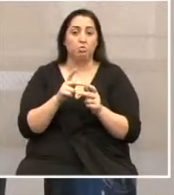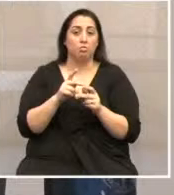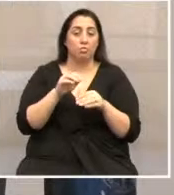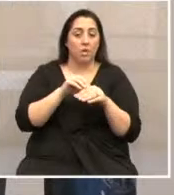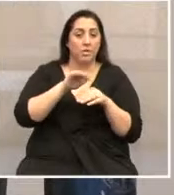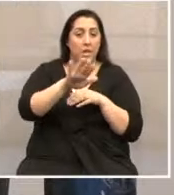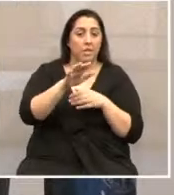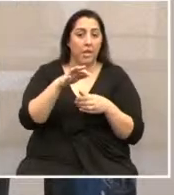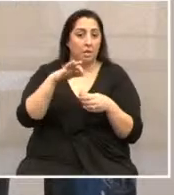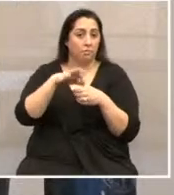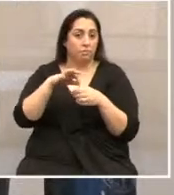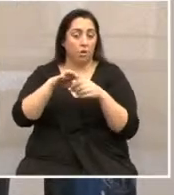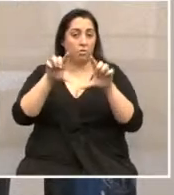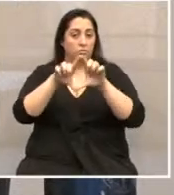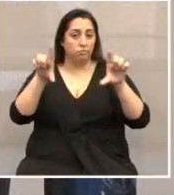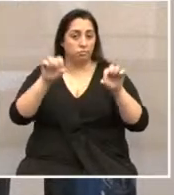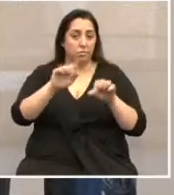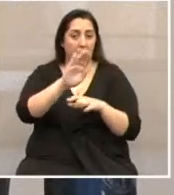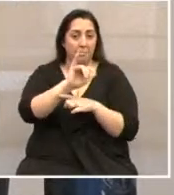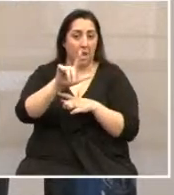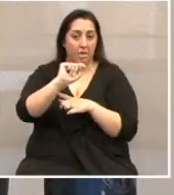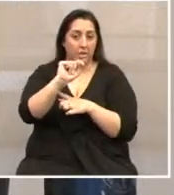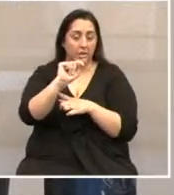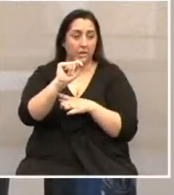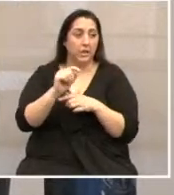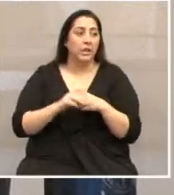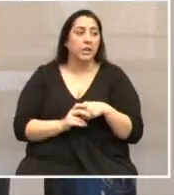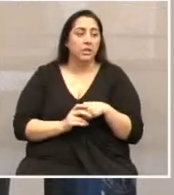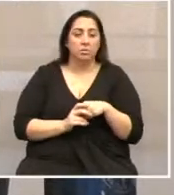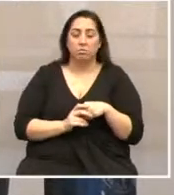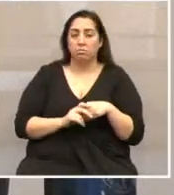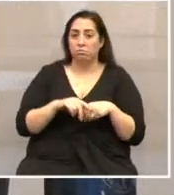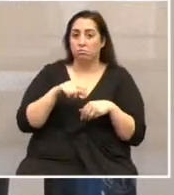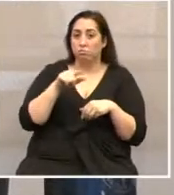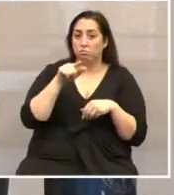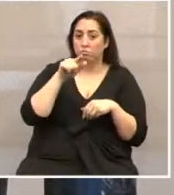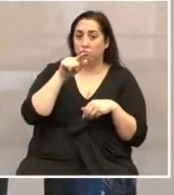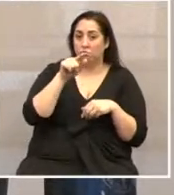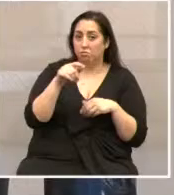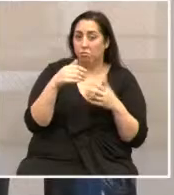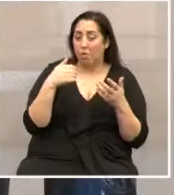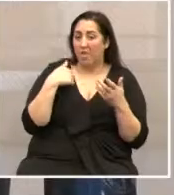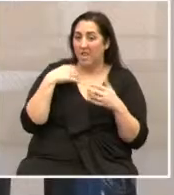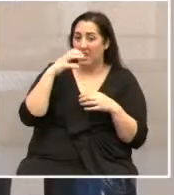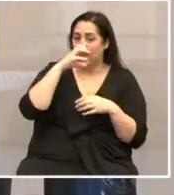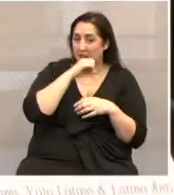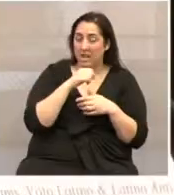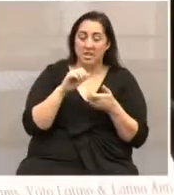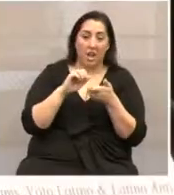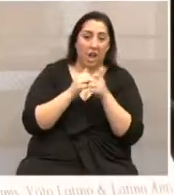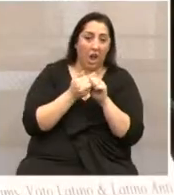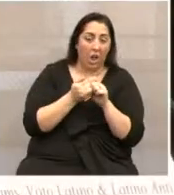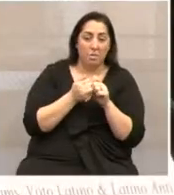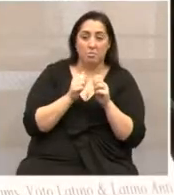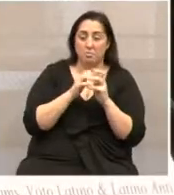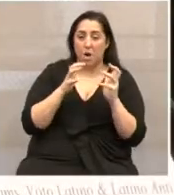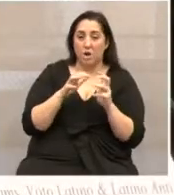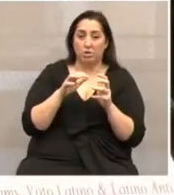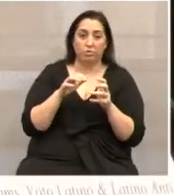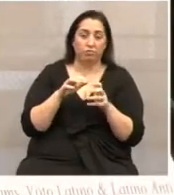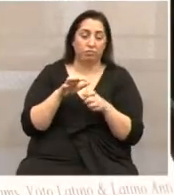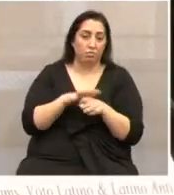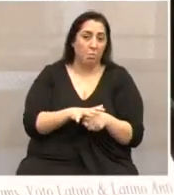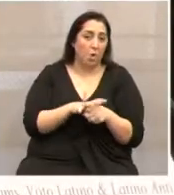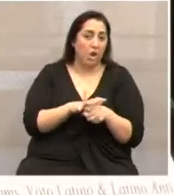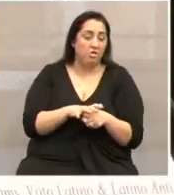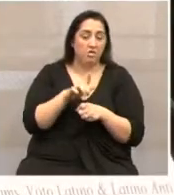to where it needs to go. And do you have any estimate of what level of suppression that might have caused? Yeah, I think a few